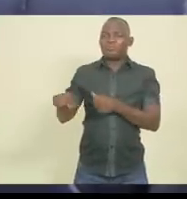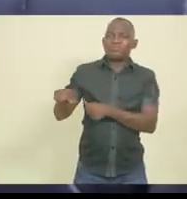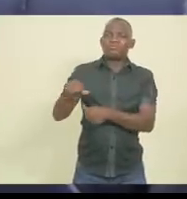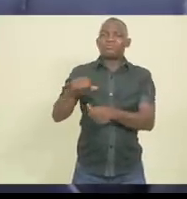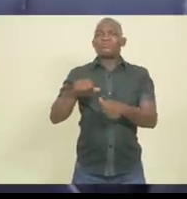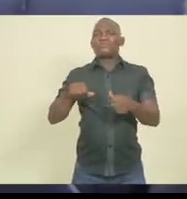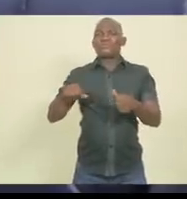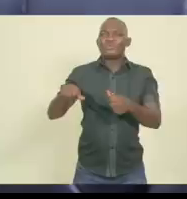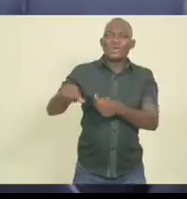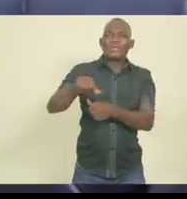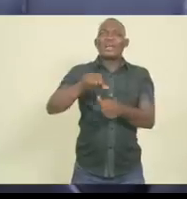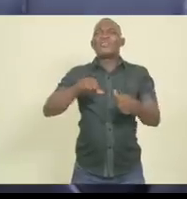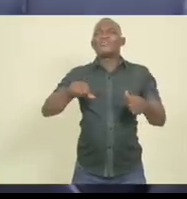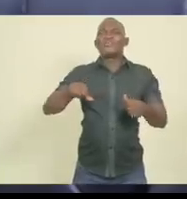other